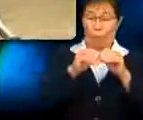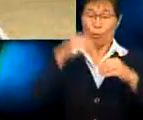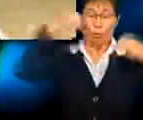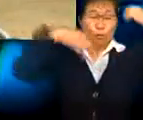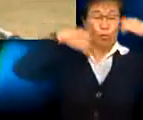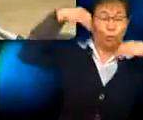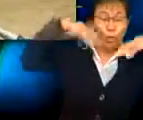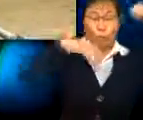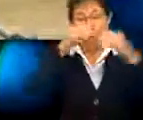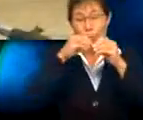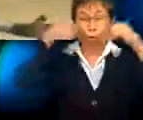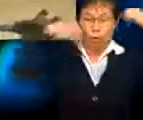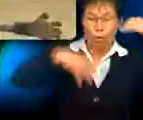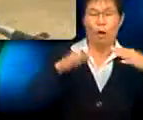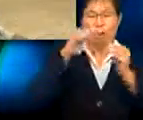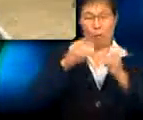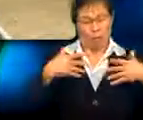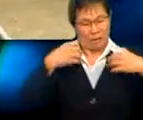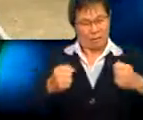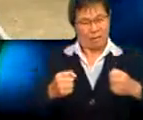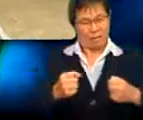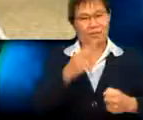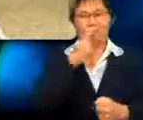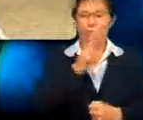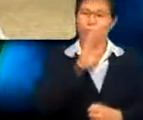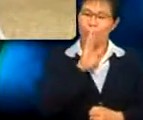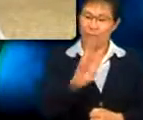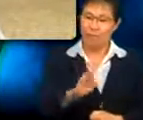The more you sweat, the more healthy you will be.